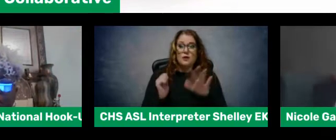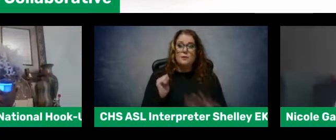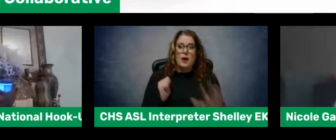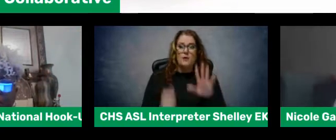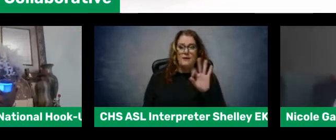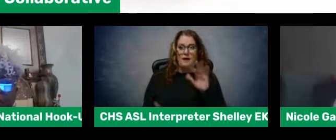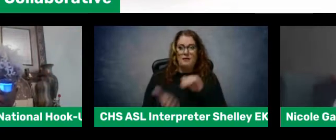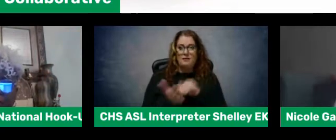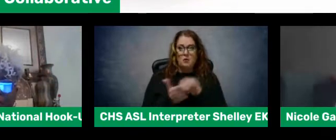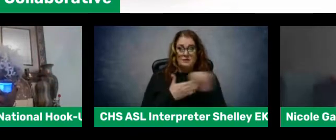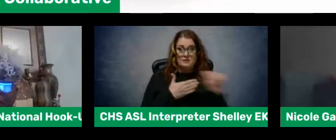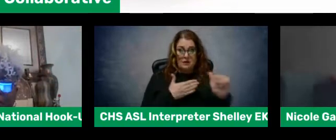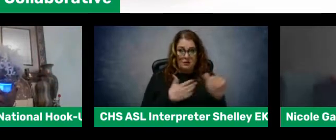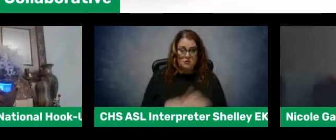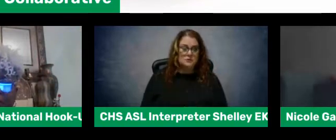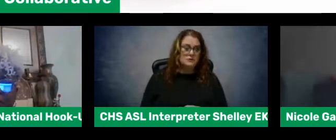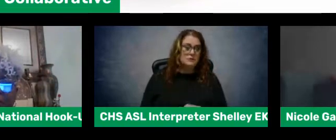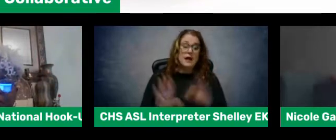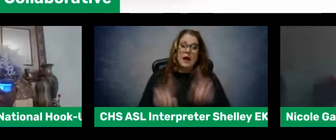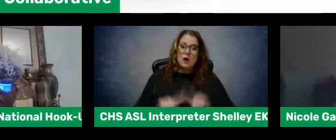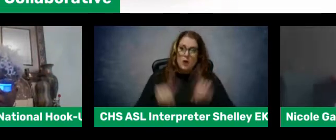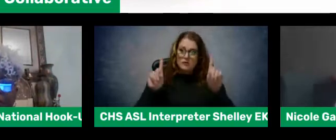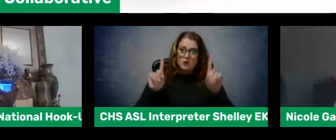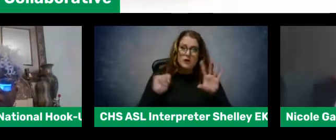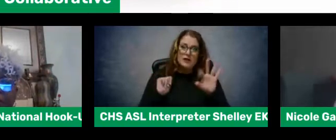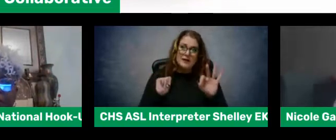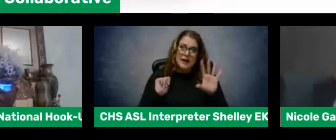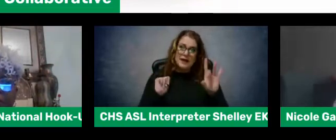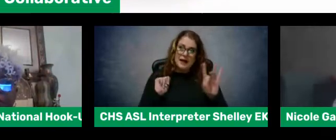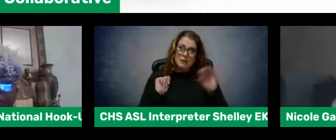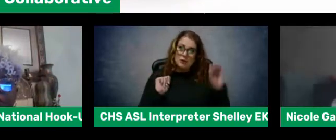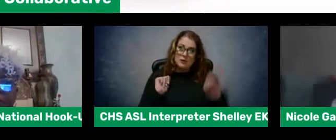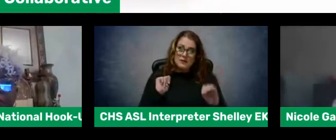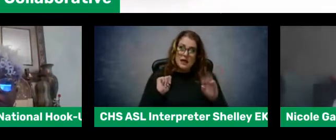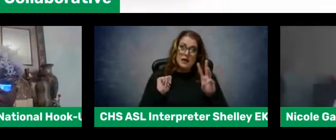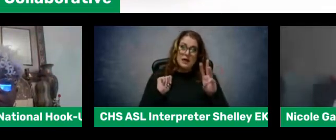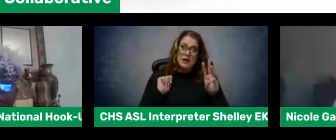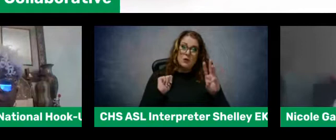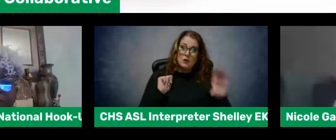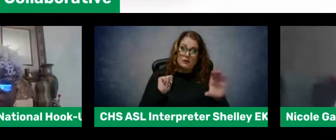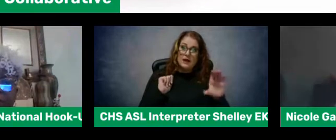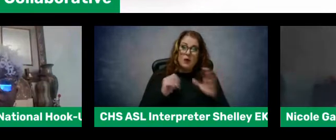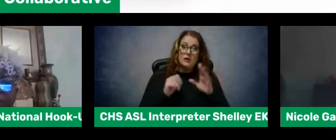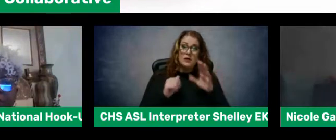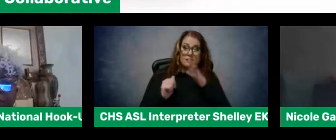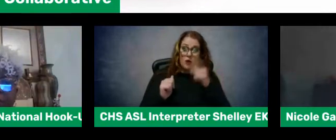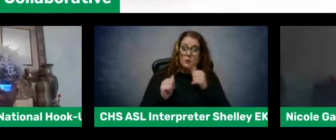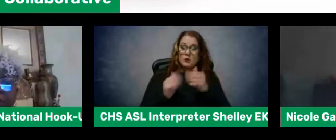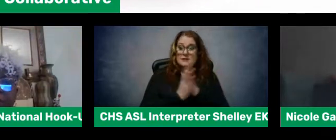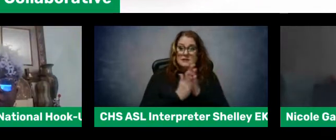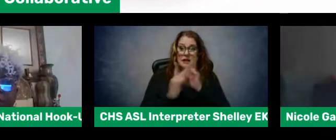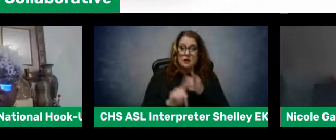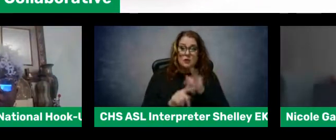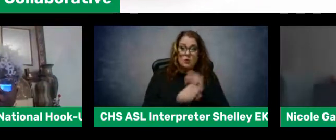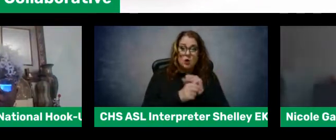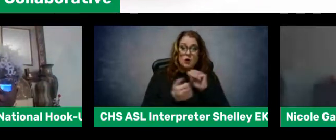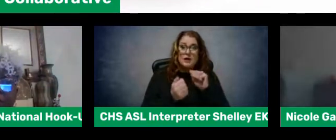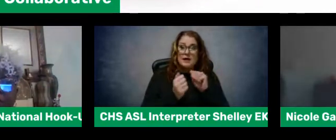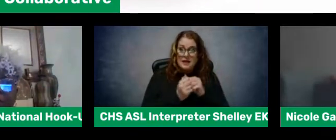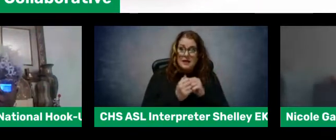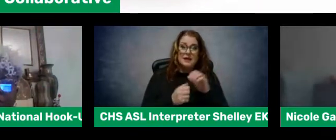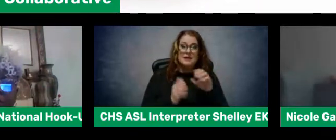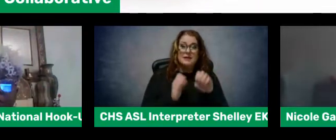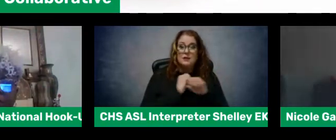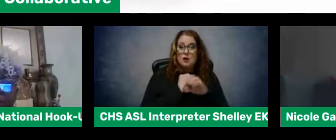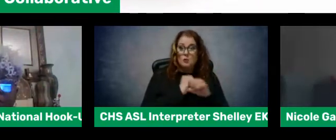$9,000. However, 98% of Will County farmers have been incentivized to work in commercial grain